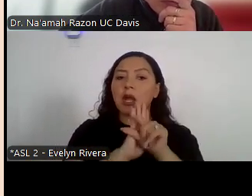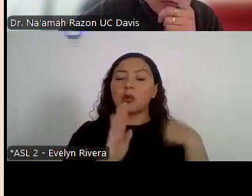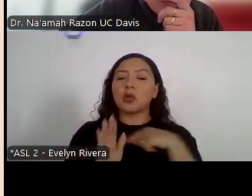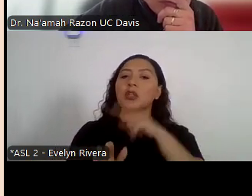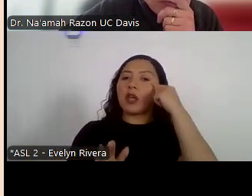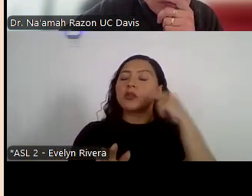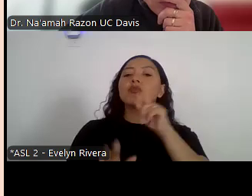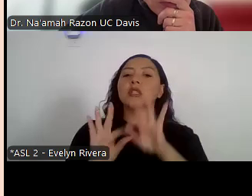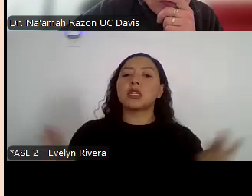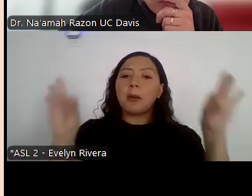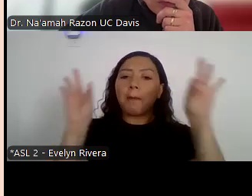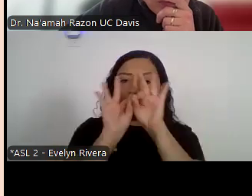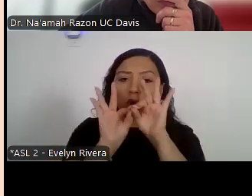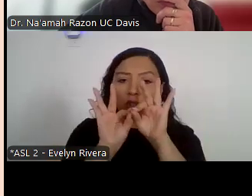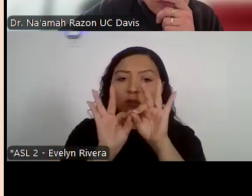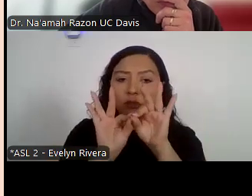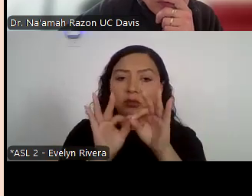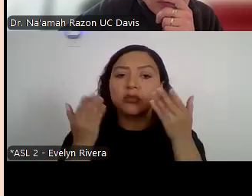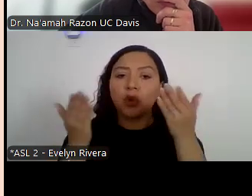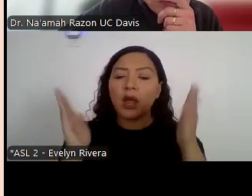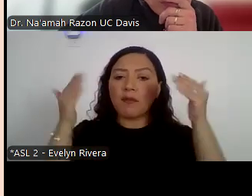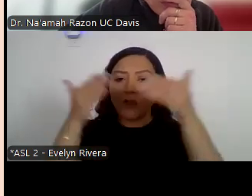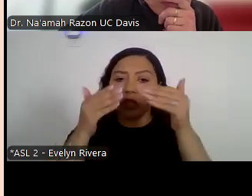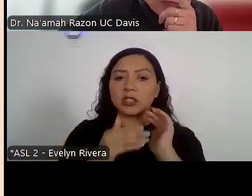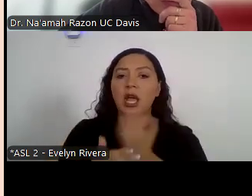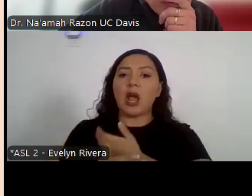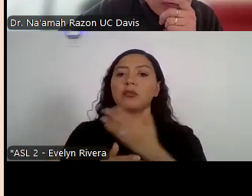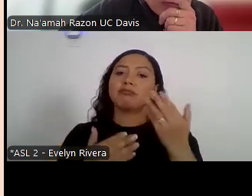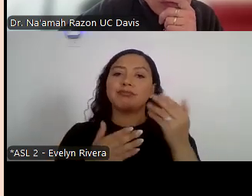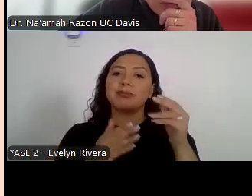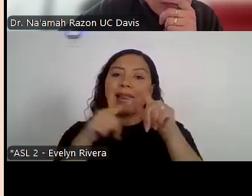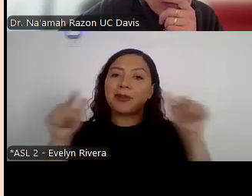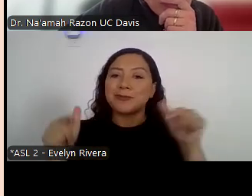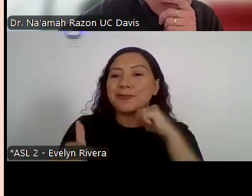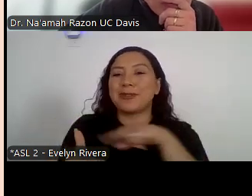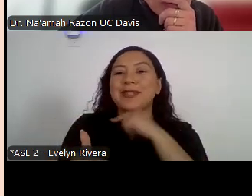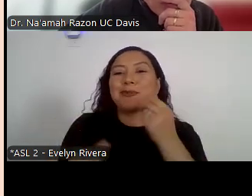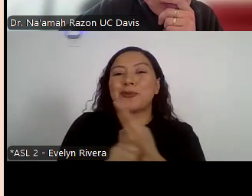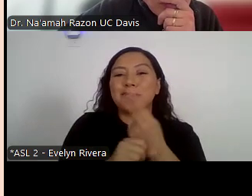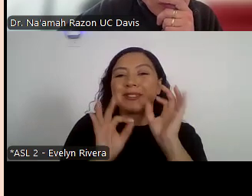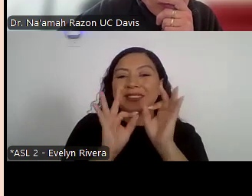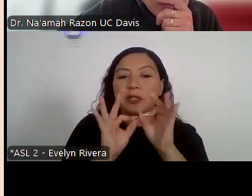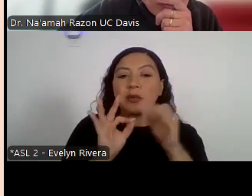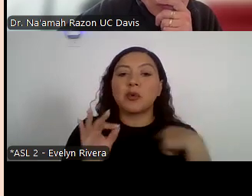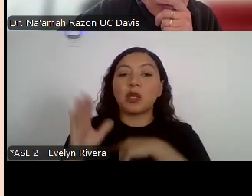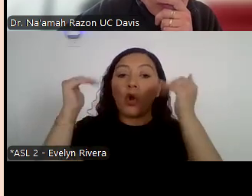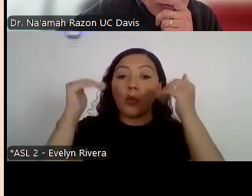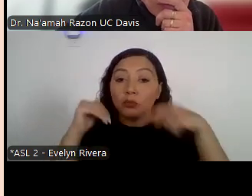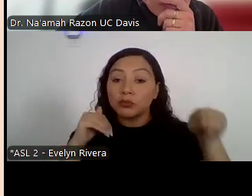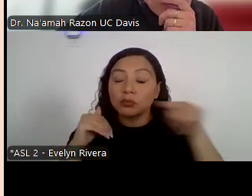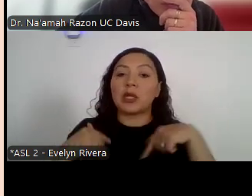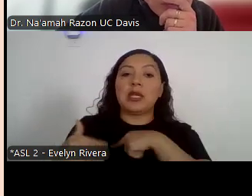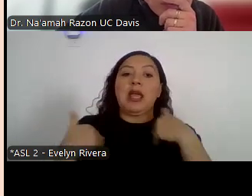able to do these interviews in people's native languages rather than using interpreters. And so we hope, we know there are so